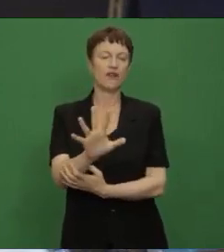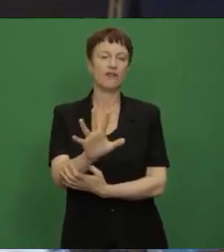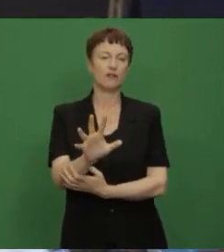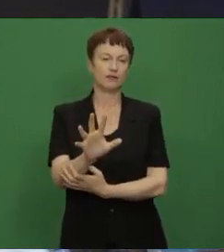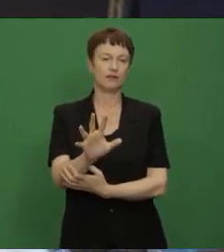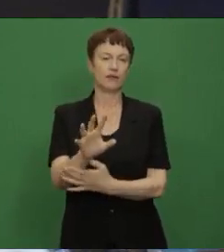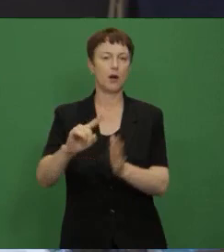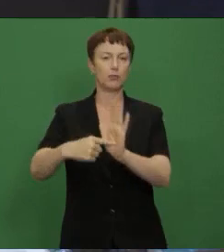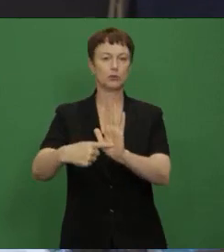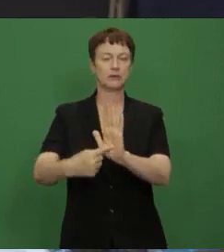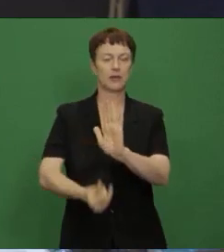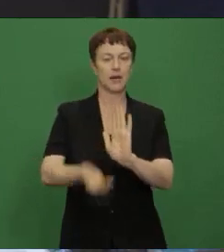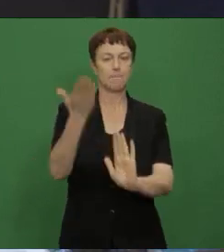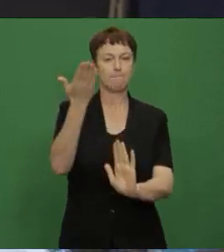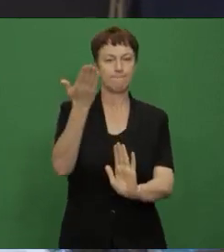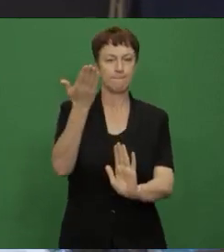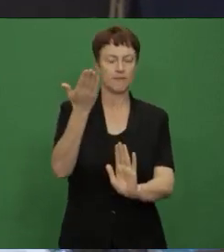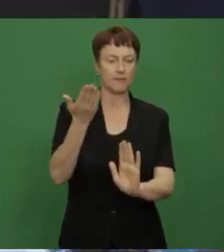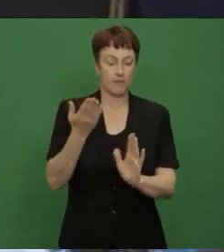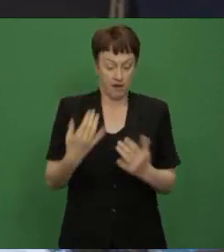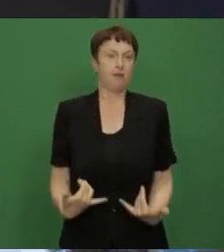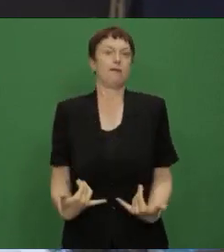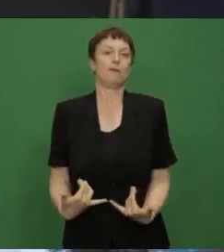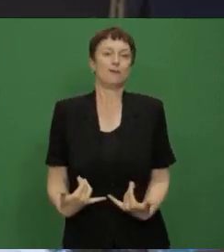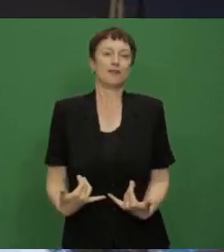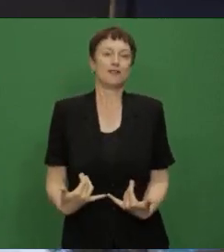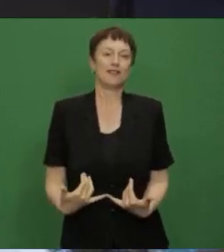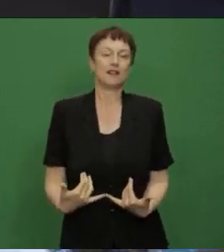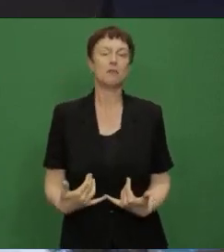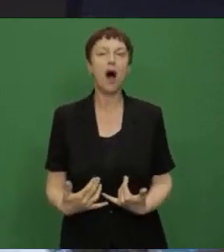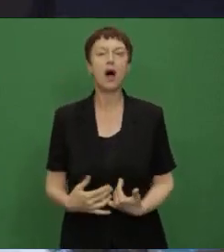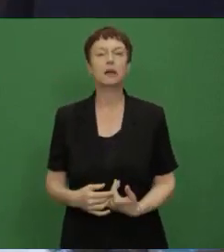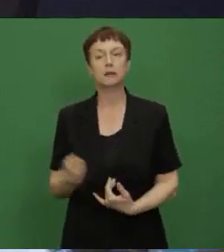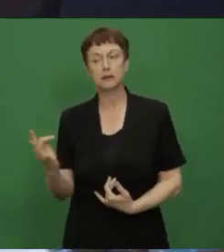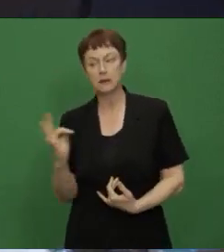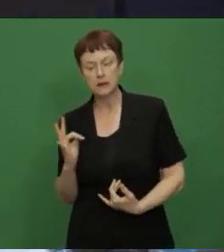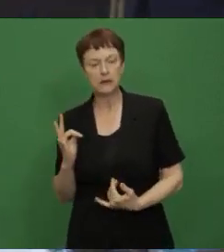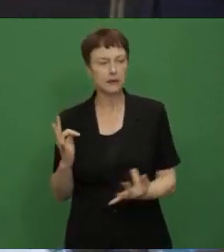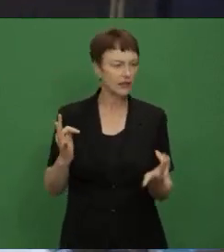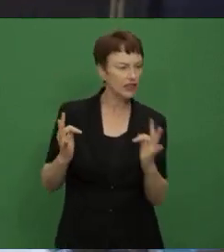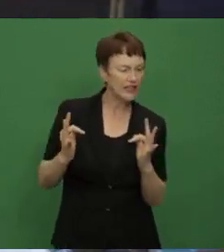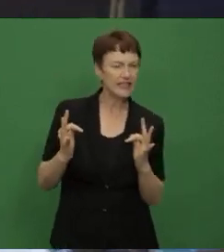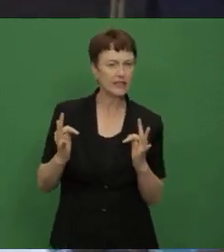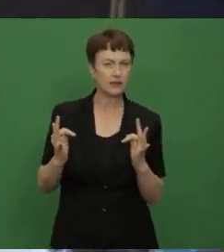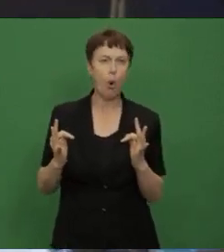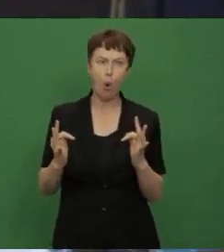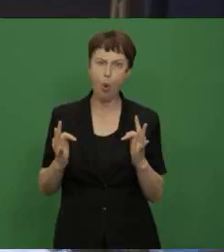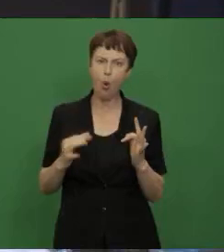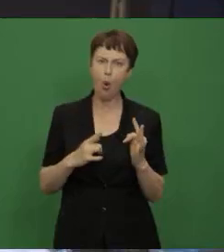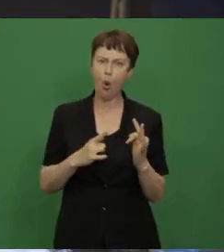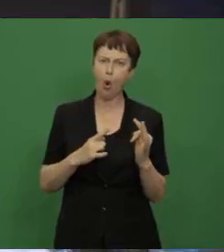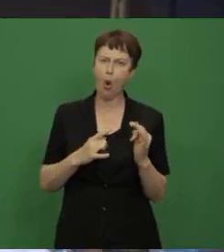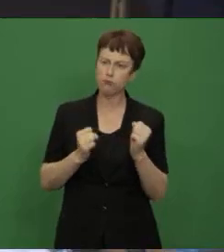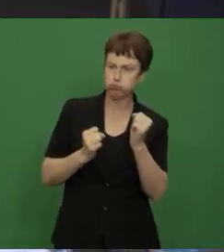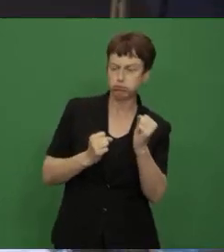move at this meeting. But the arguments for and against were equally strong, as the preferences